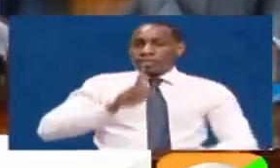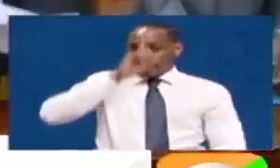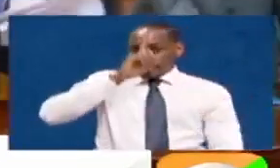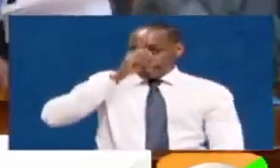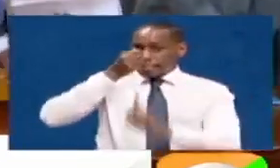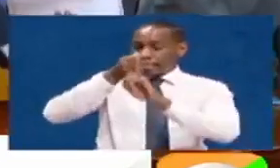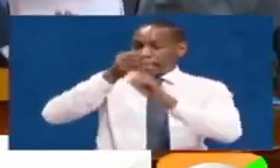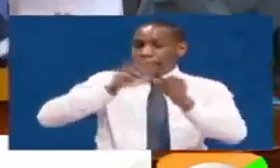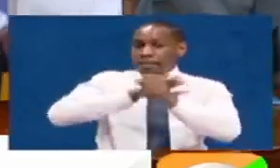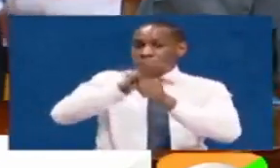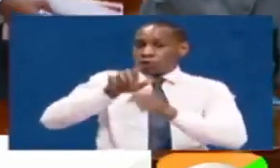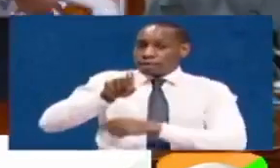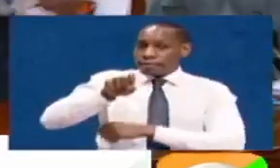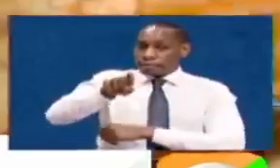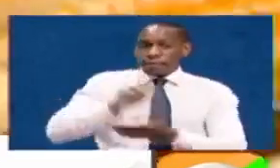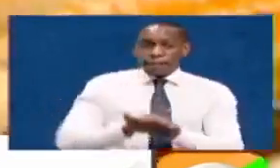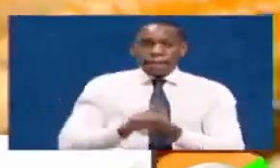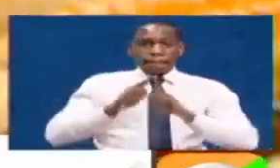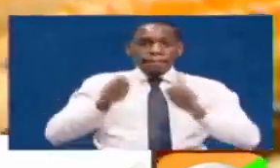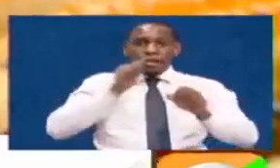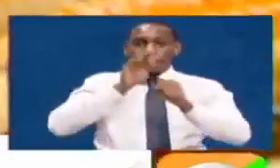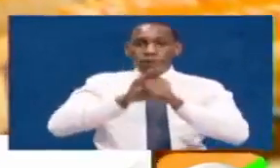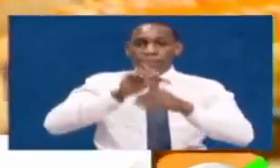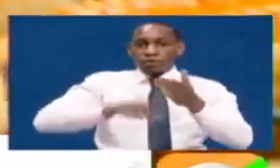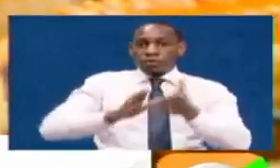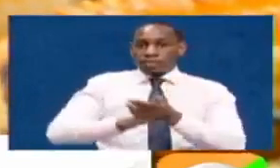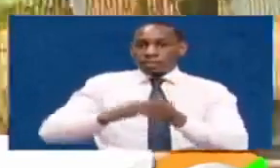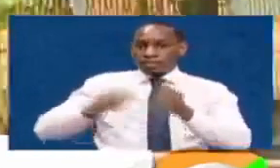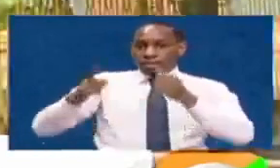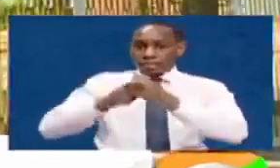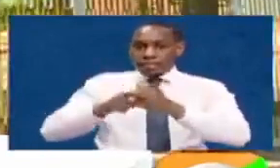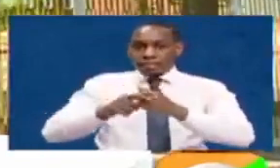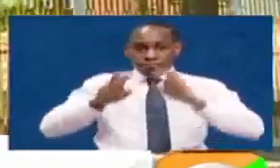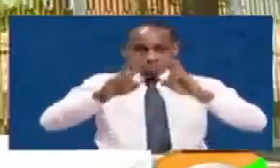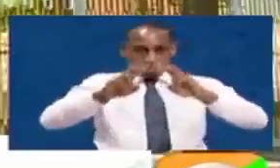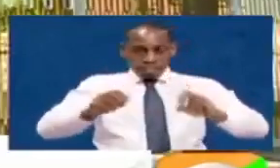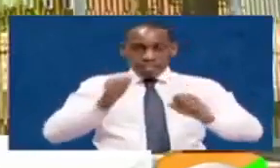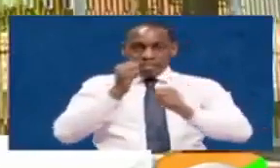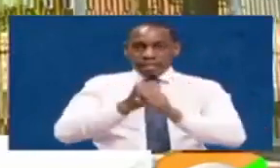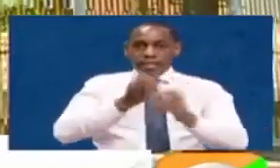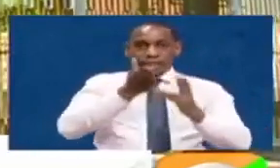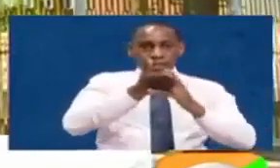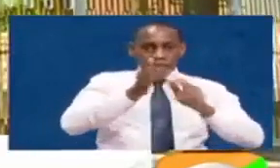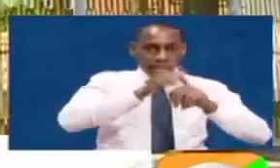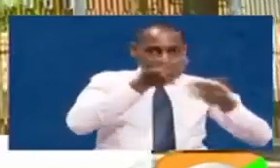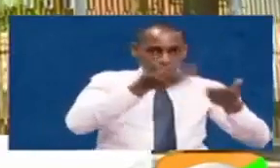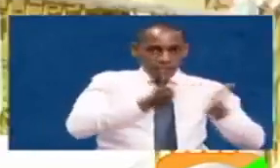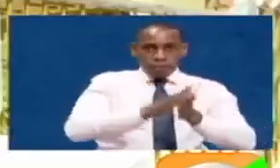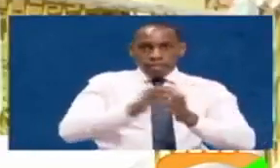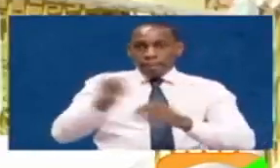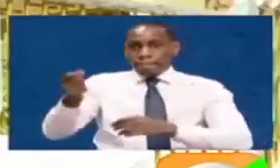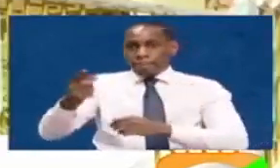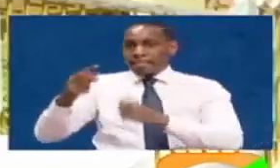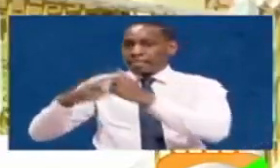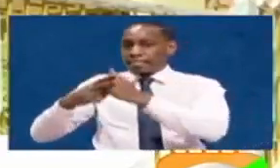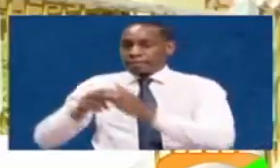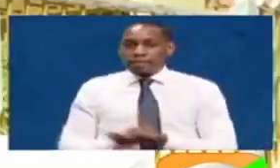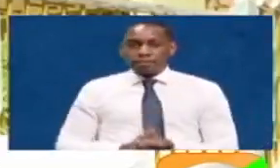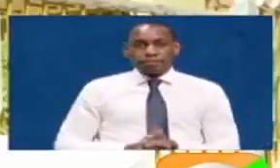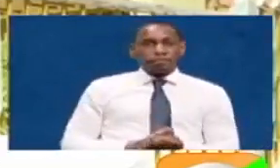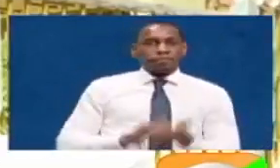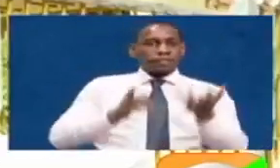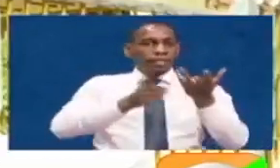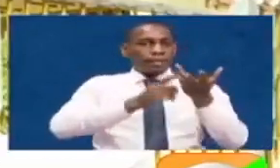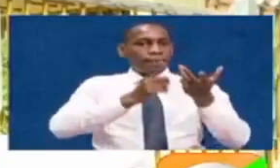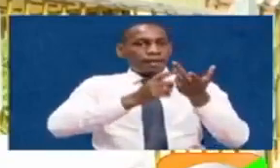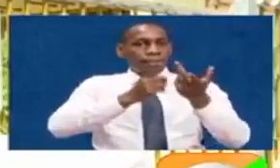effects of the coronavirus, only promising 6 more surveys on the same to be conducted between now and July. And as the number of the